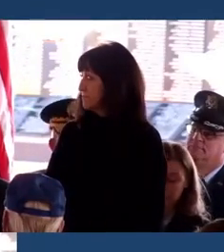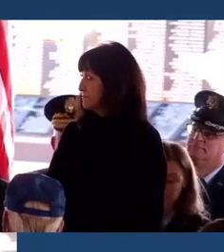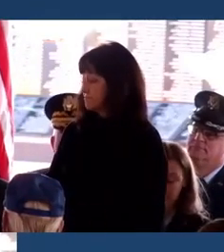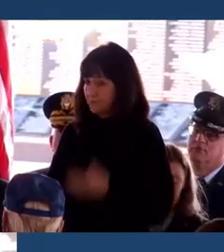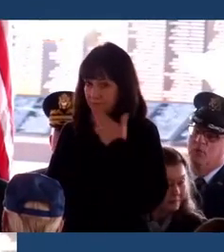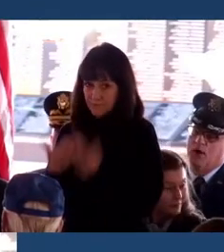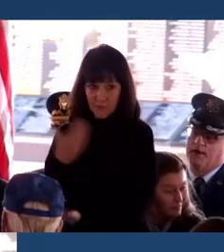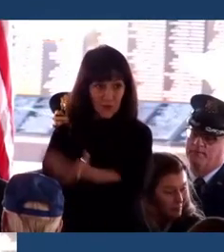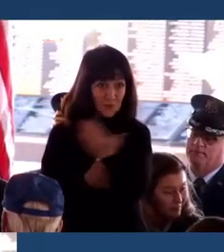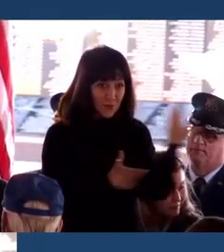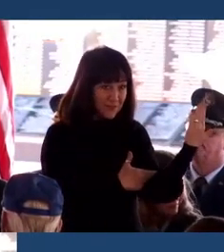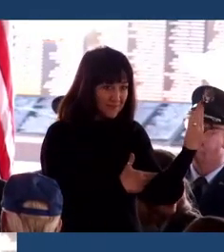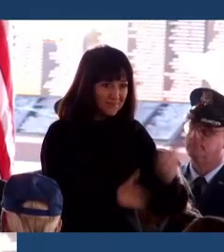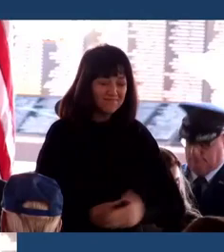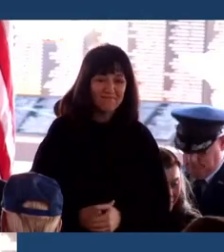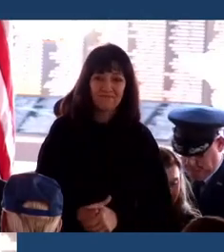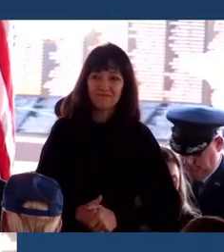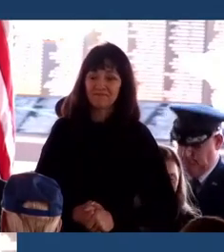Good morning.